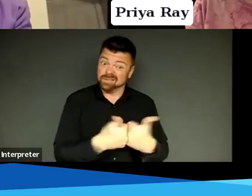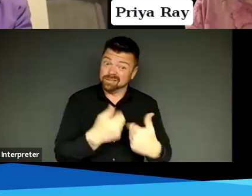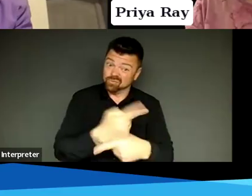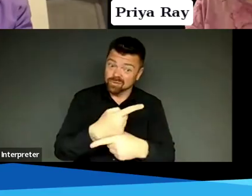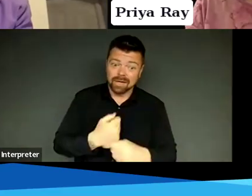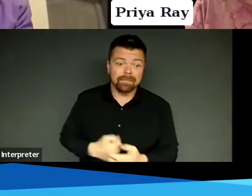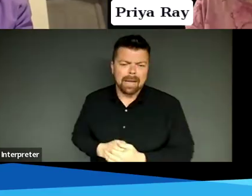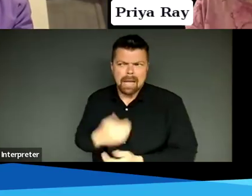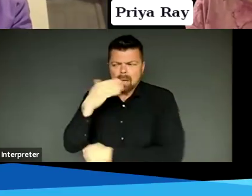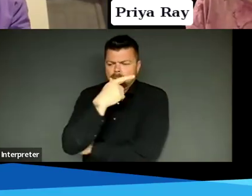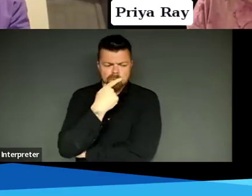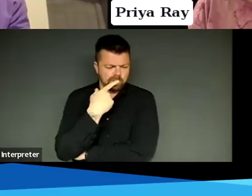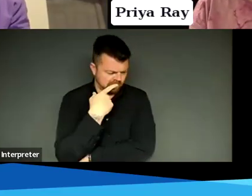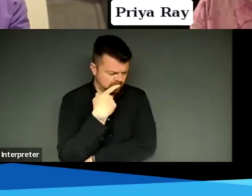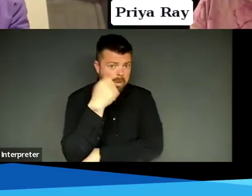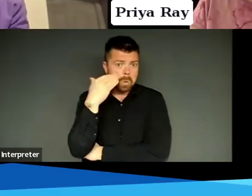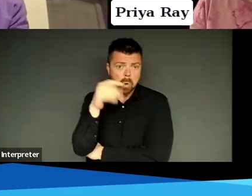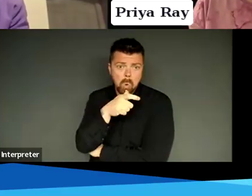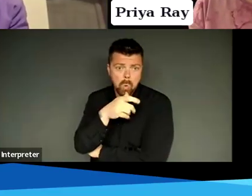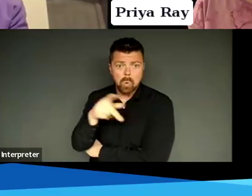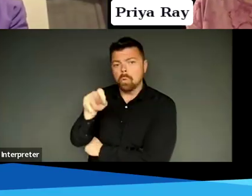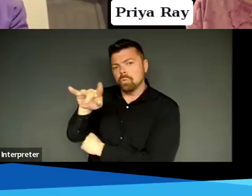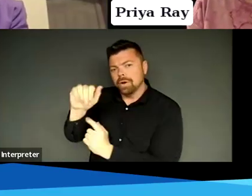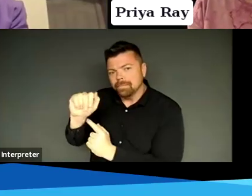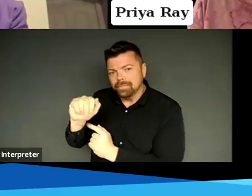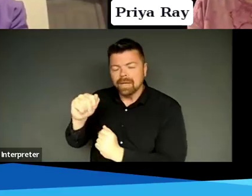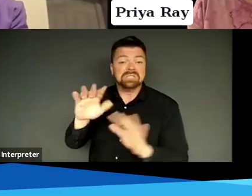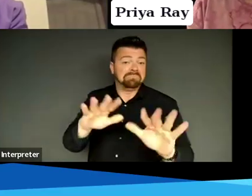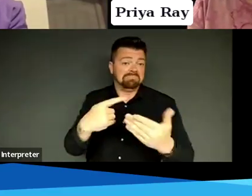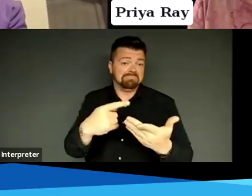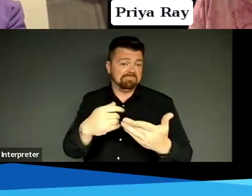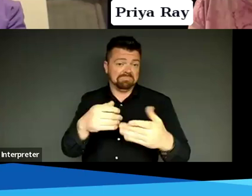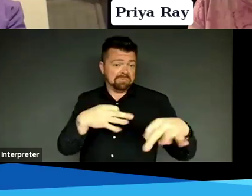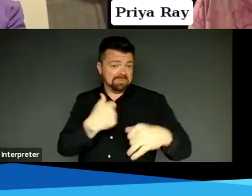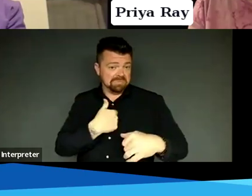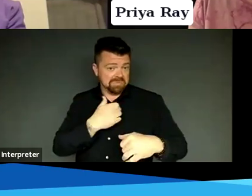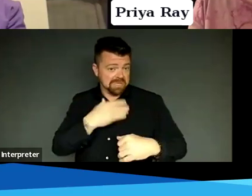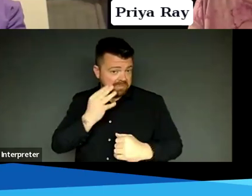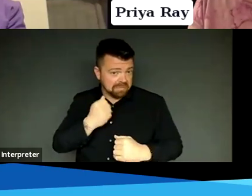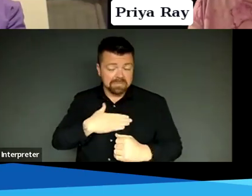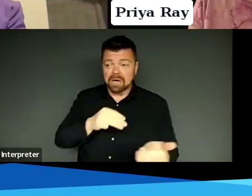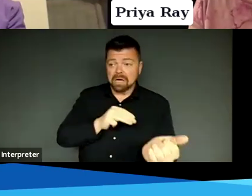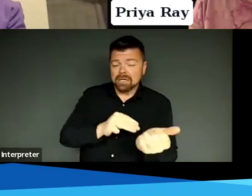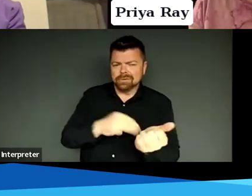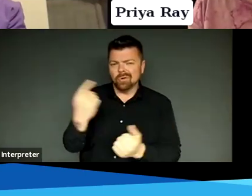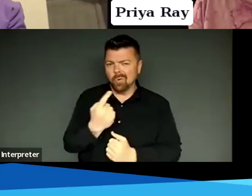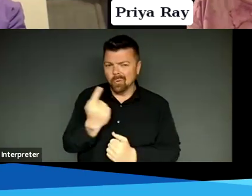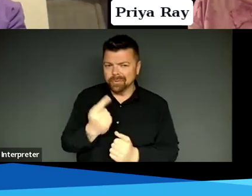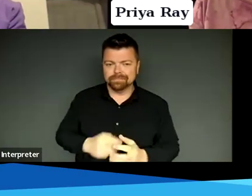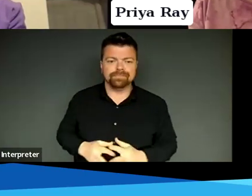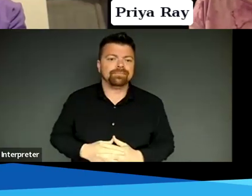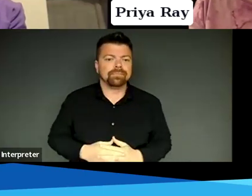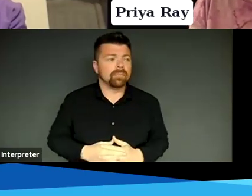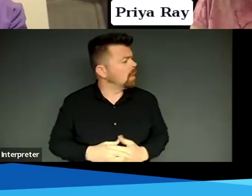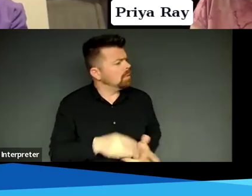I don't know who that is. Well, I'll just talk about first of all, my doctor always is like, are you going to